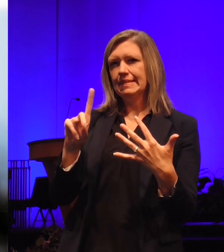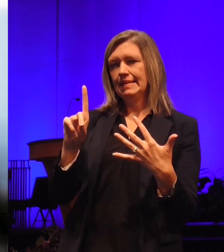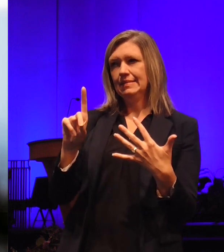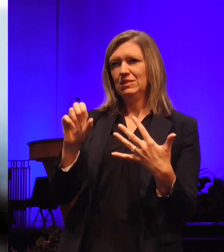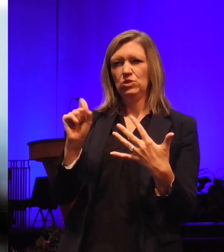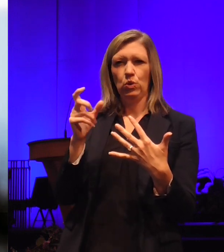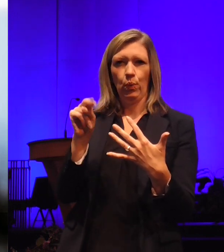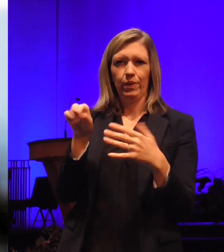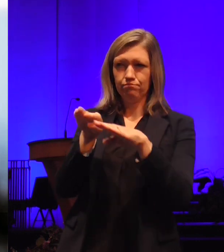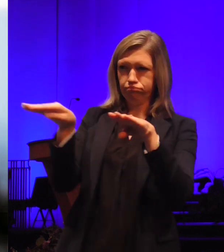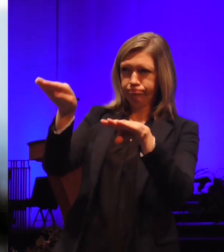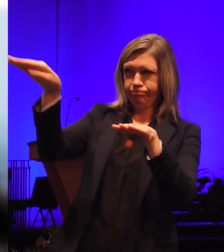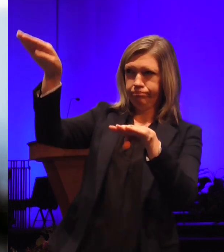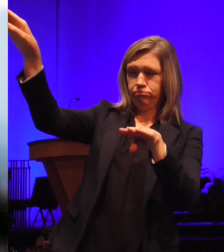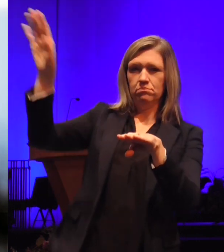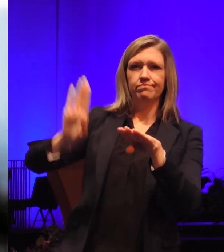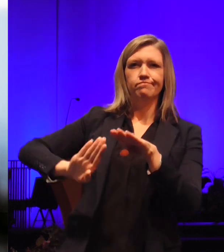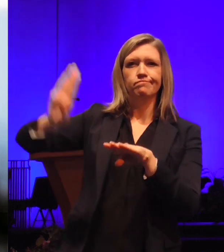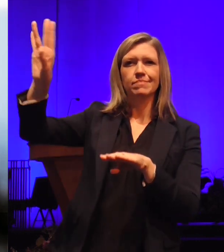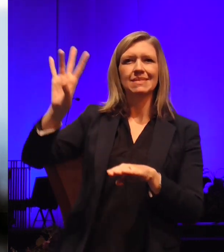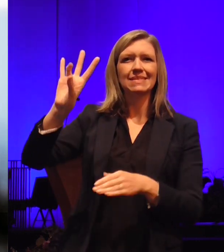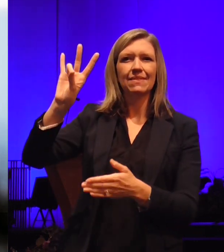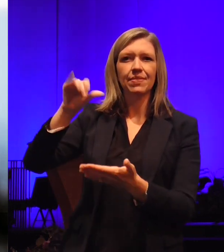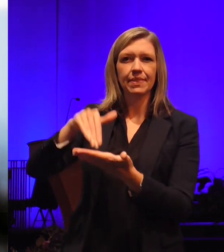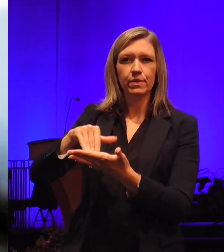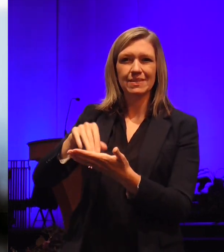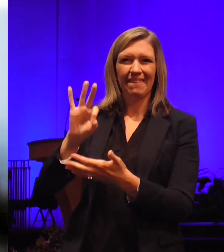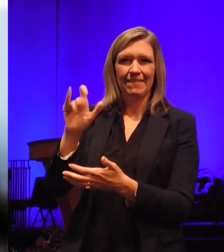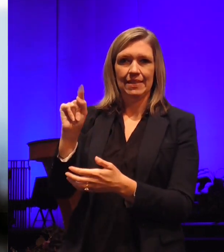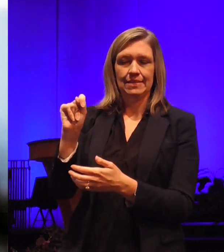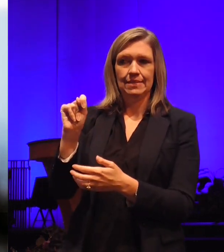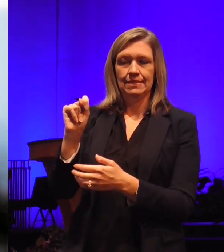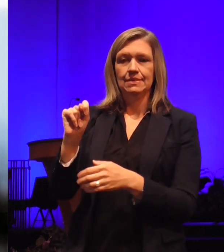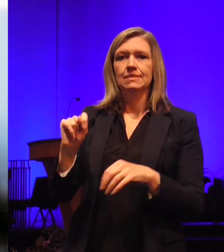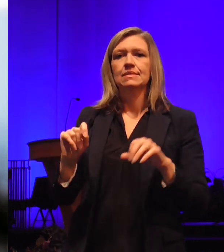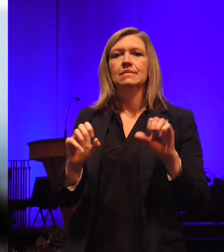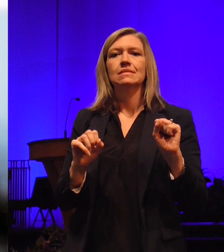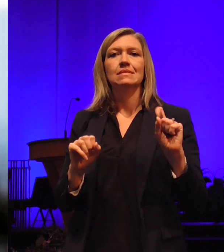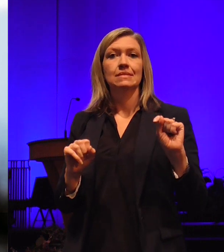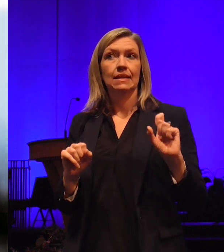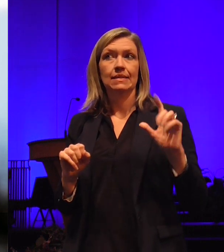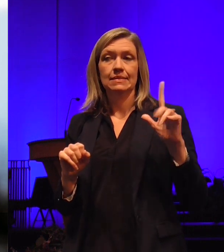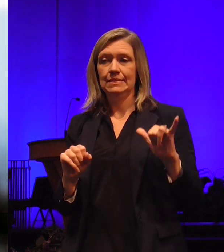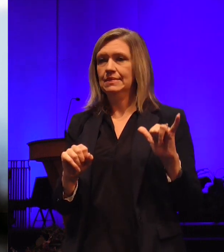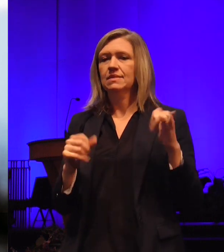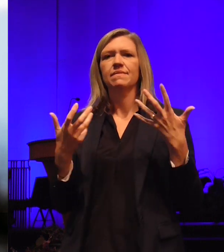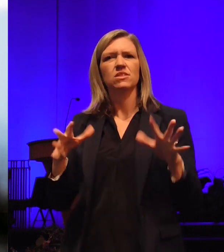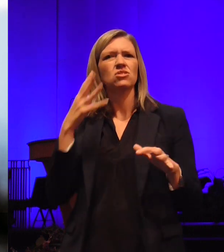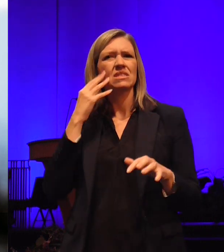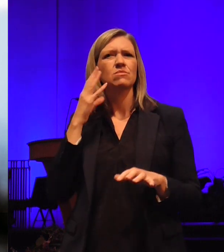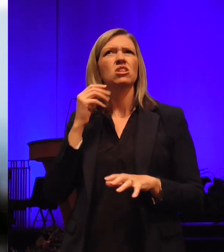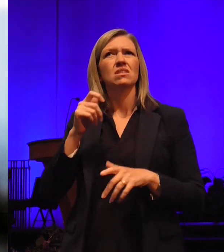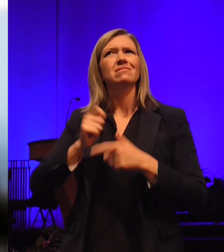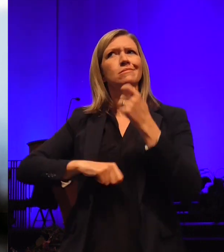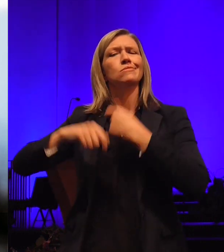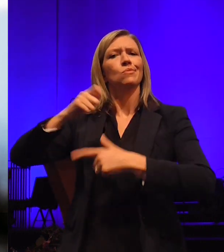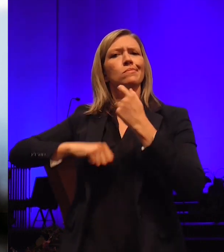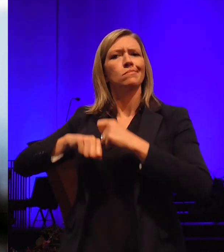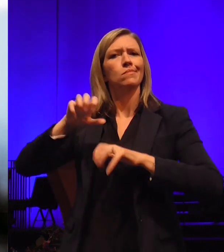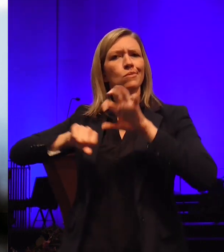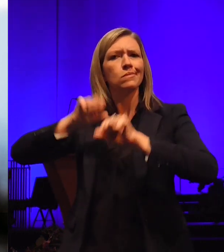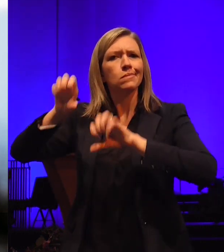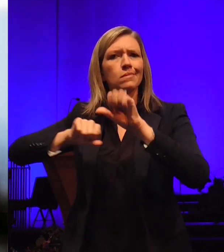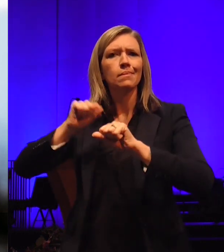upward to heights of over 7,000 feet. Stacy had rappelled down tall vertical walls dozens of times. On this day,